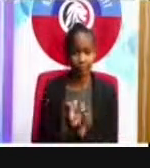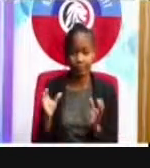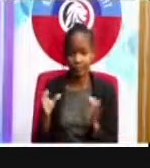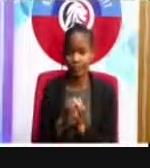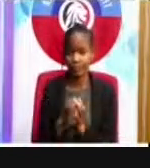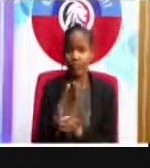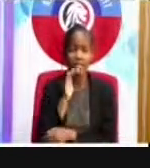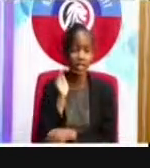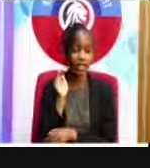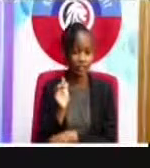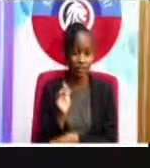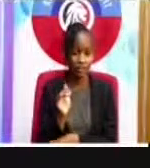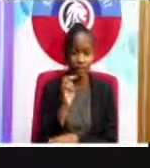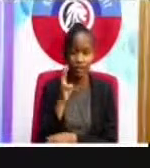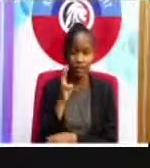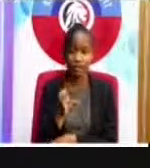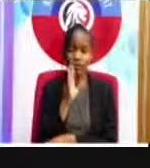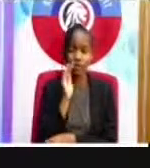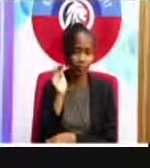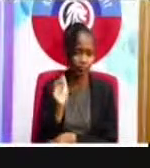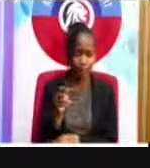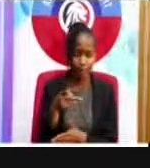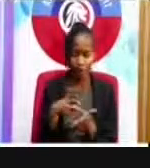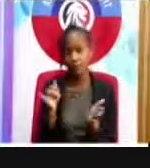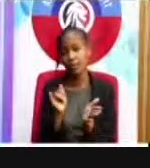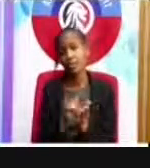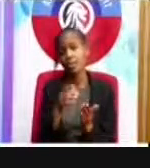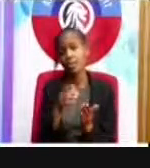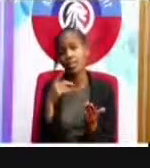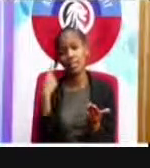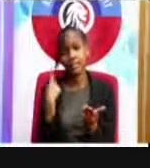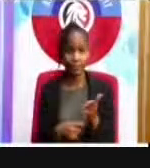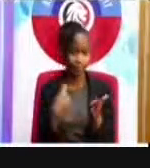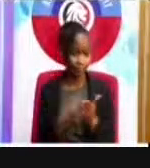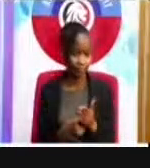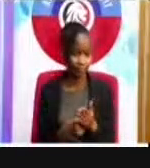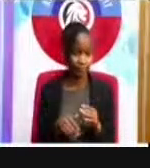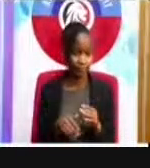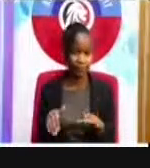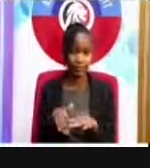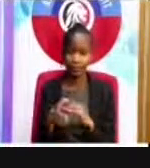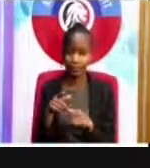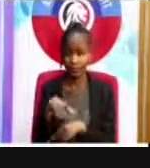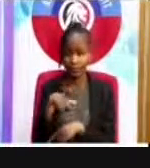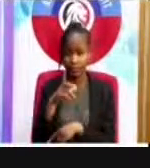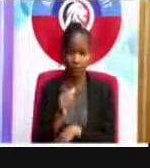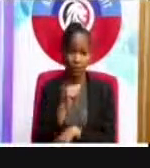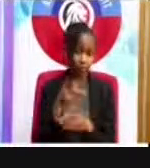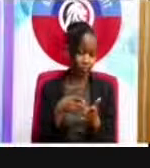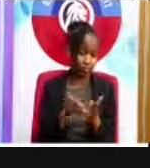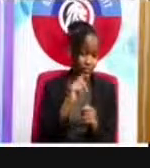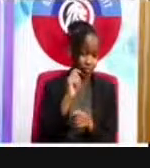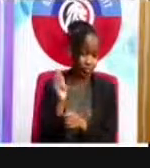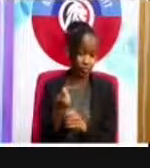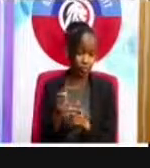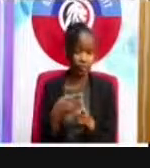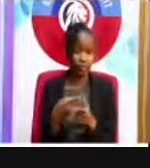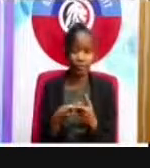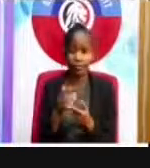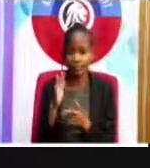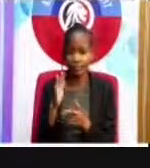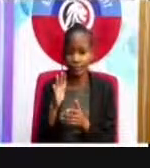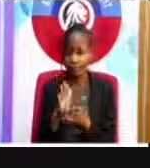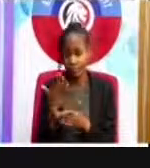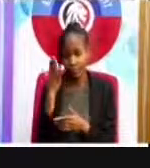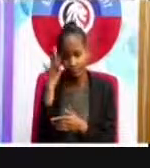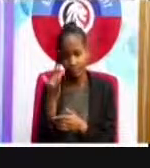will be required to pay that minimum tax. So if you choose not to take it, you're simply giving it away because somebody else is going to take it,